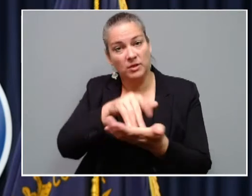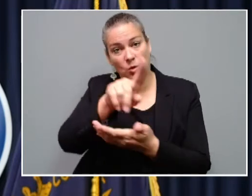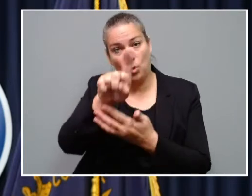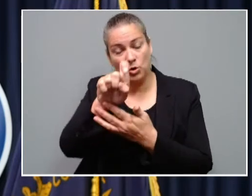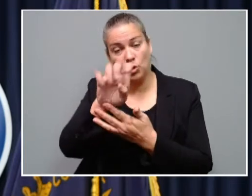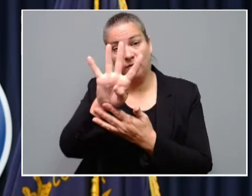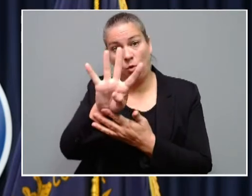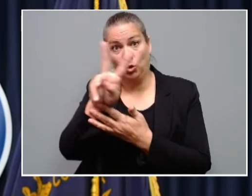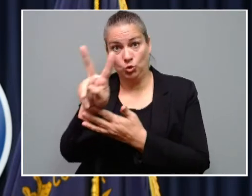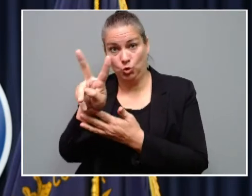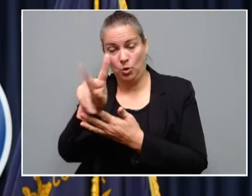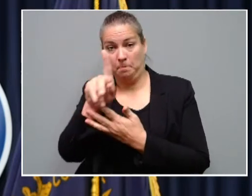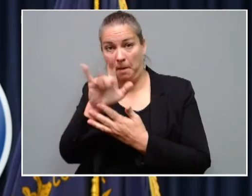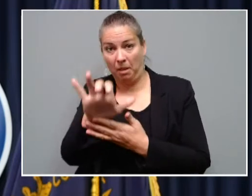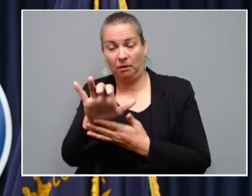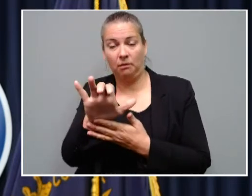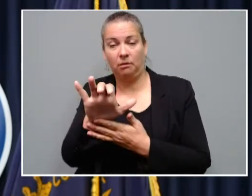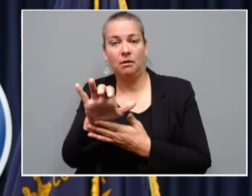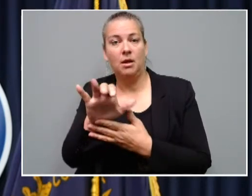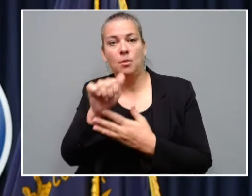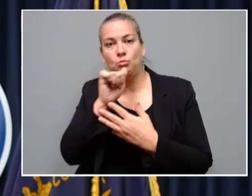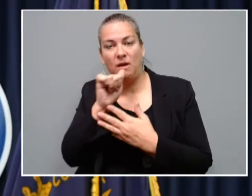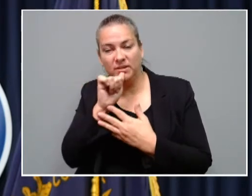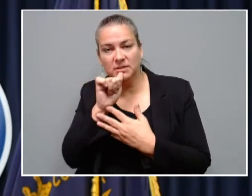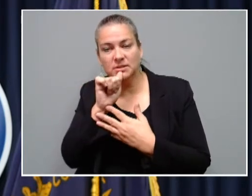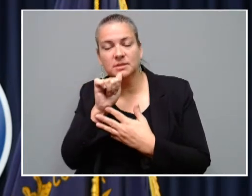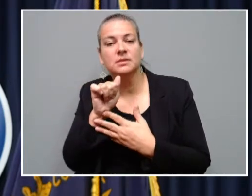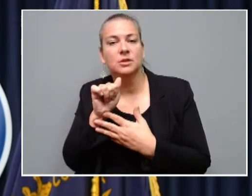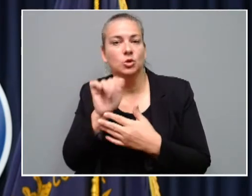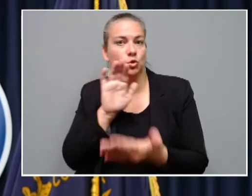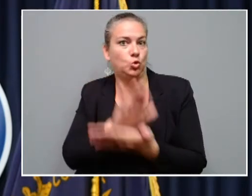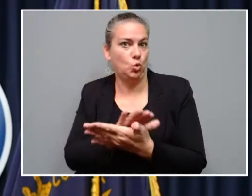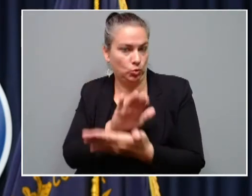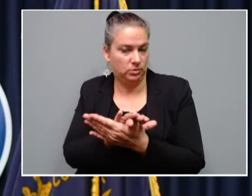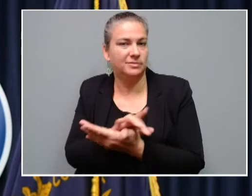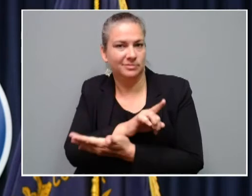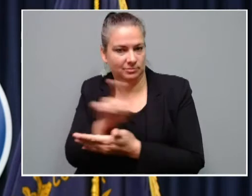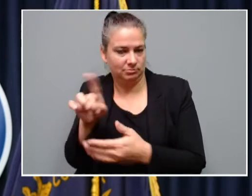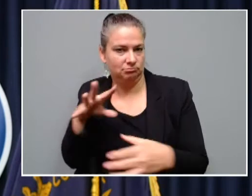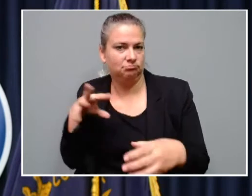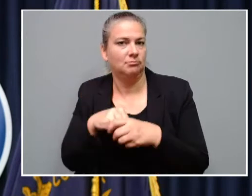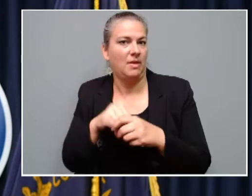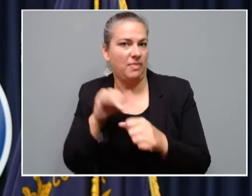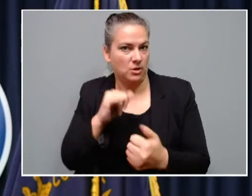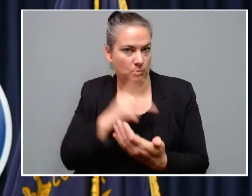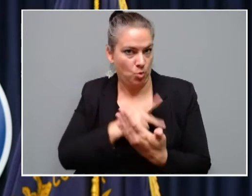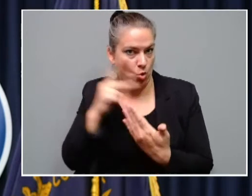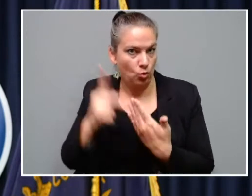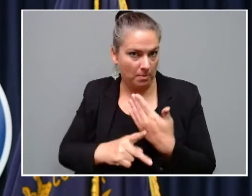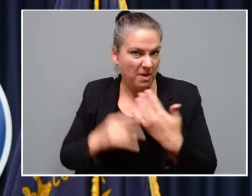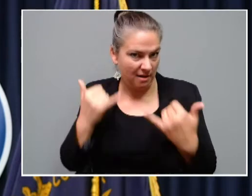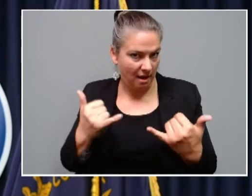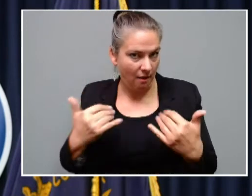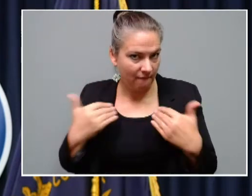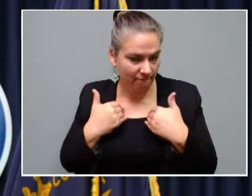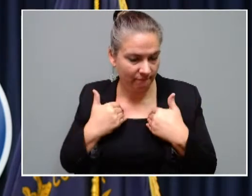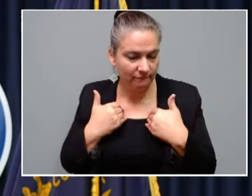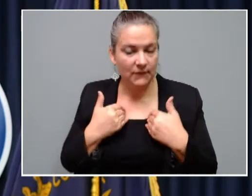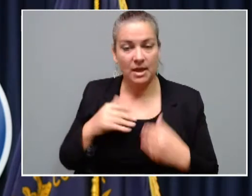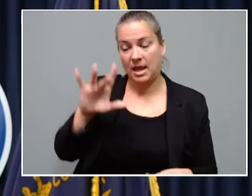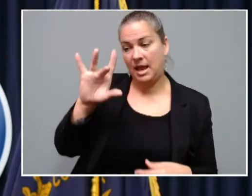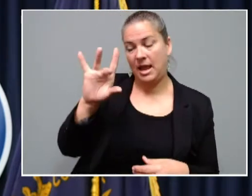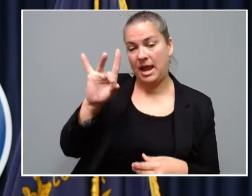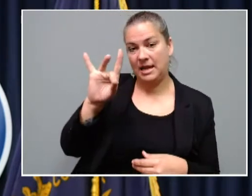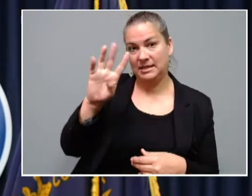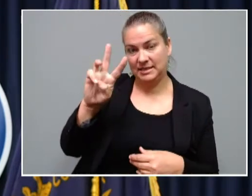1,142 public, independent, private, parochial schools that are participating in the program now. 86 of 120